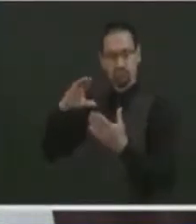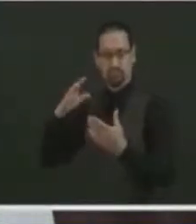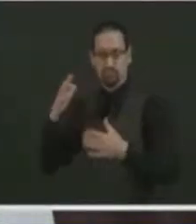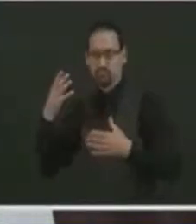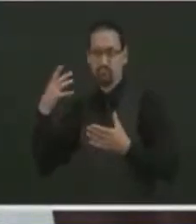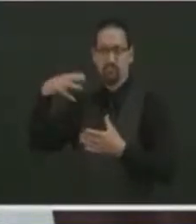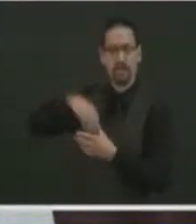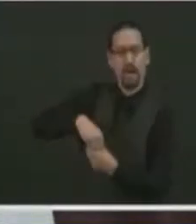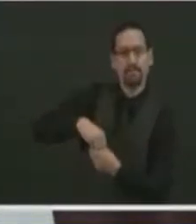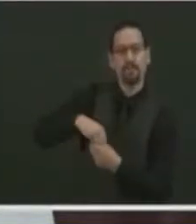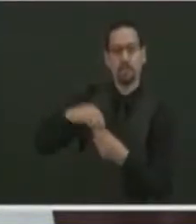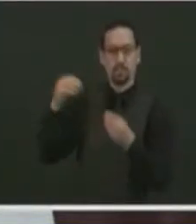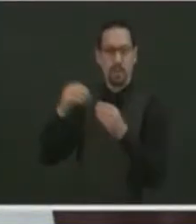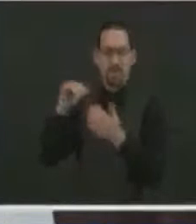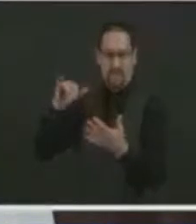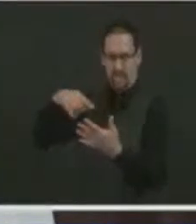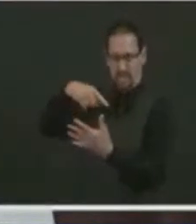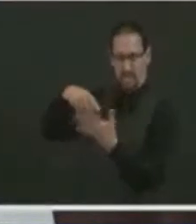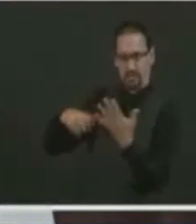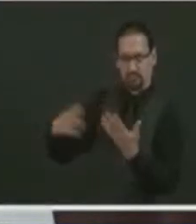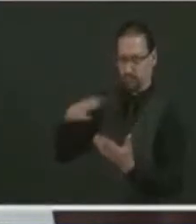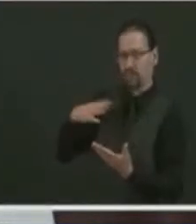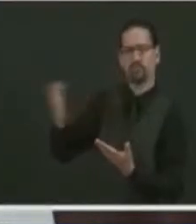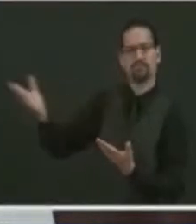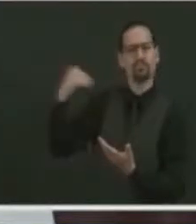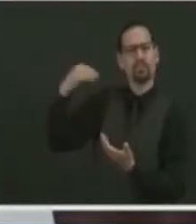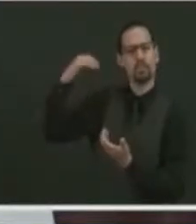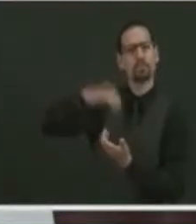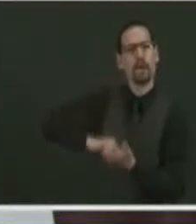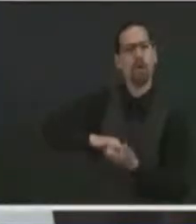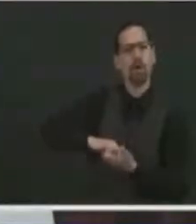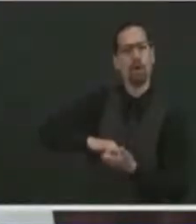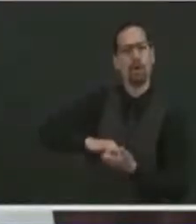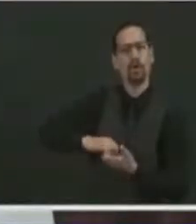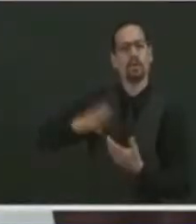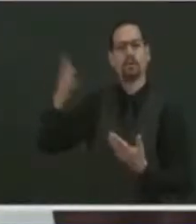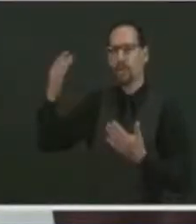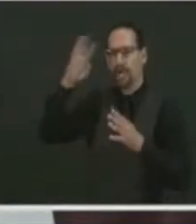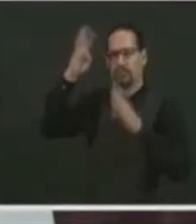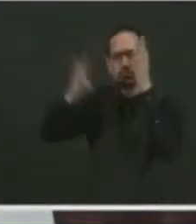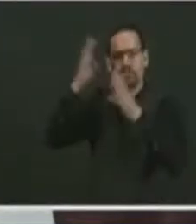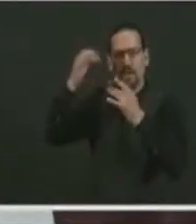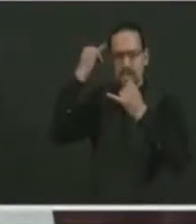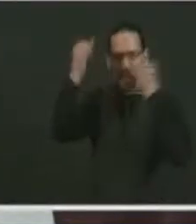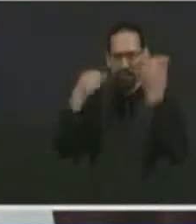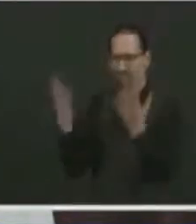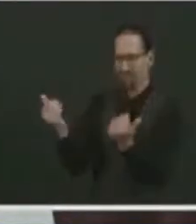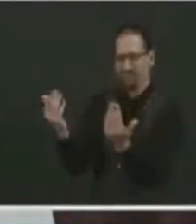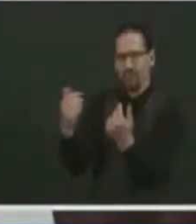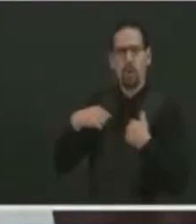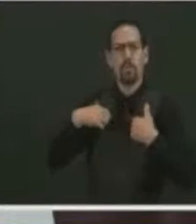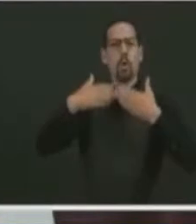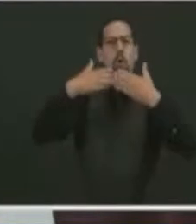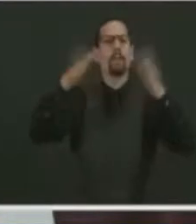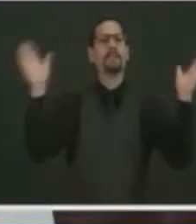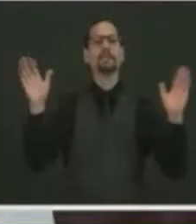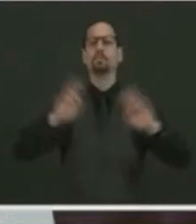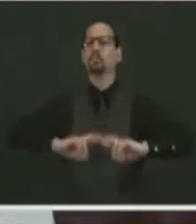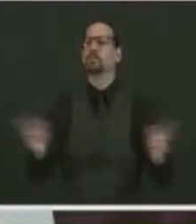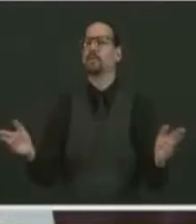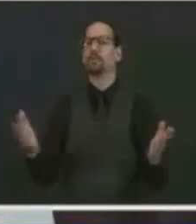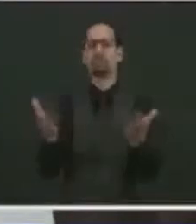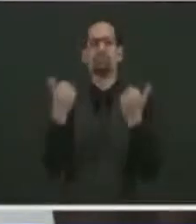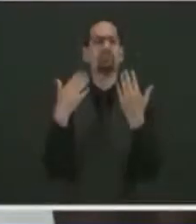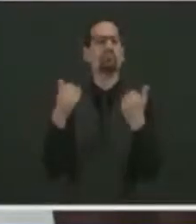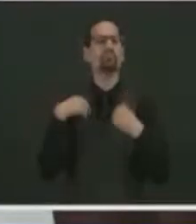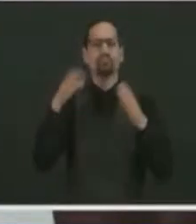saving lives, then give us some concrete ideas, because we are wide open to that. Second guessing what we've done, I'm not sure